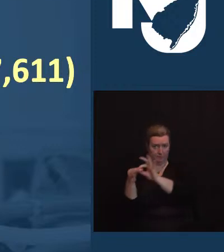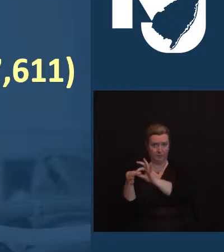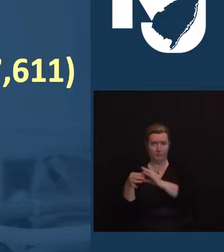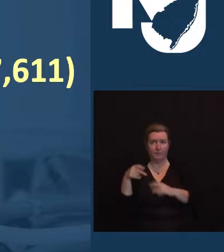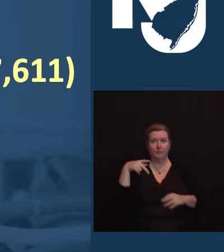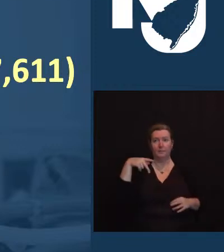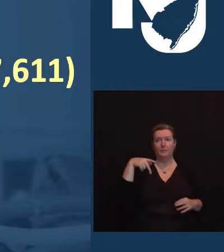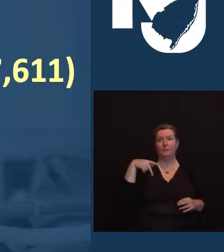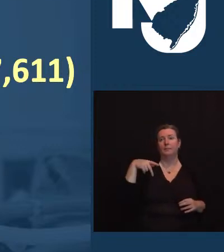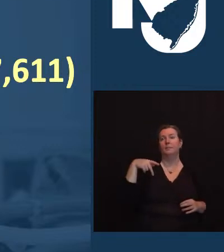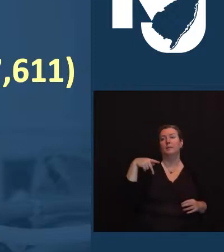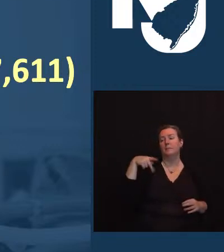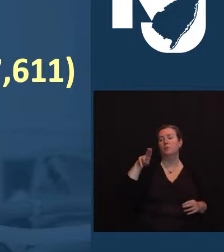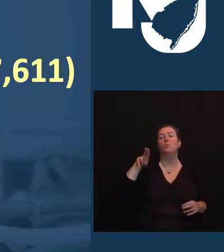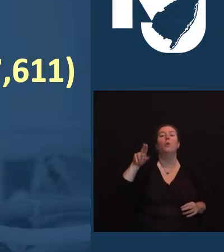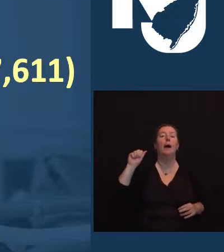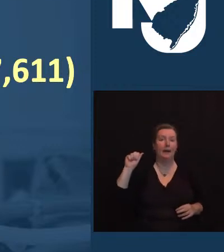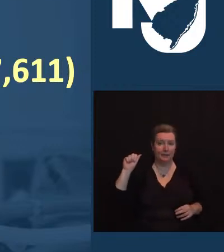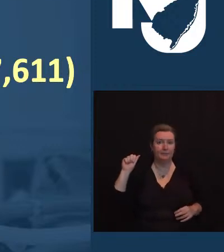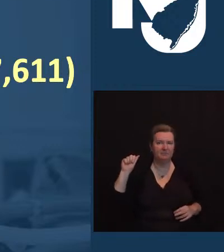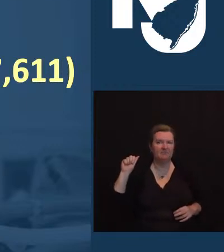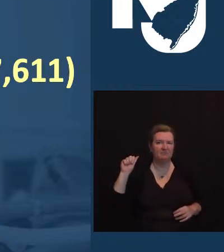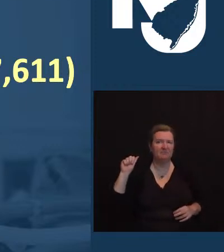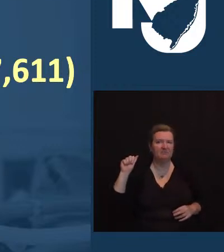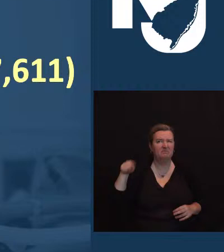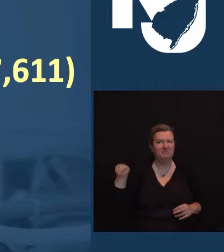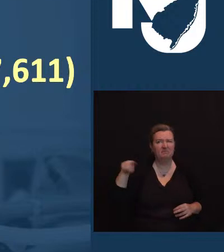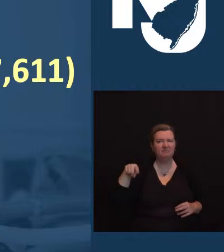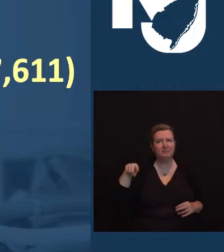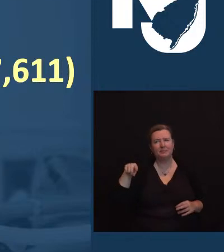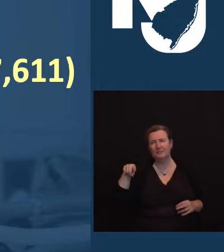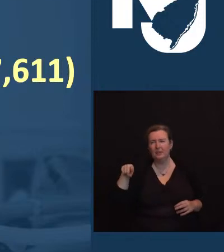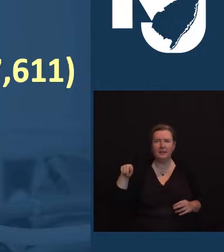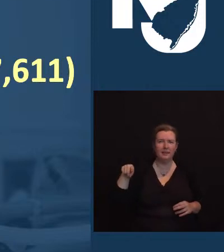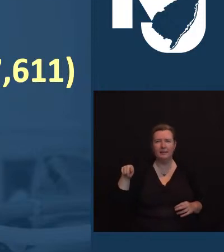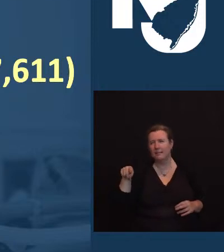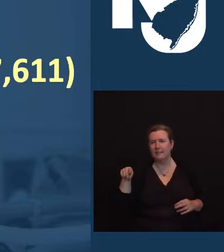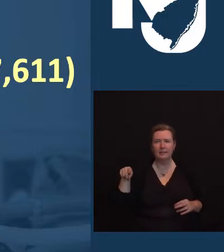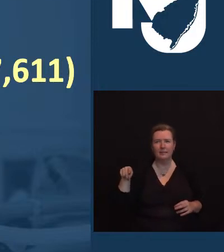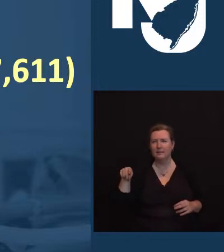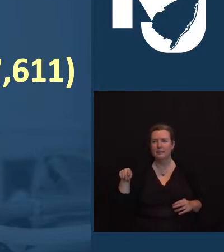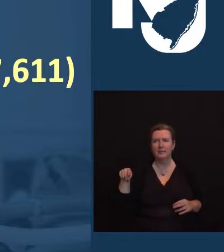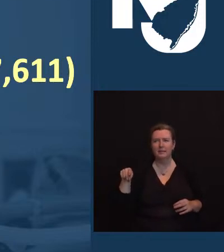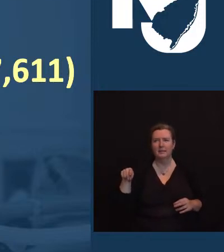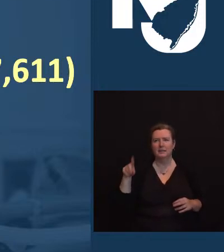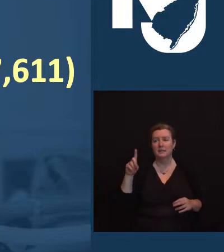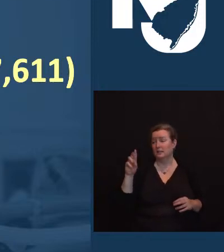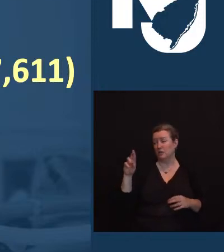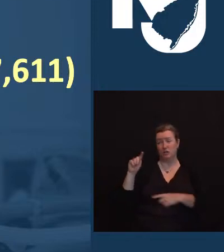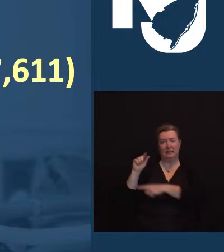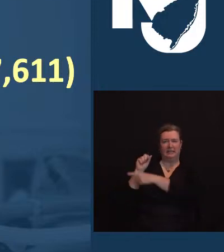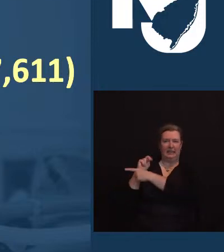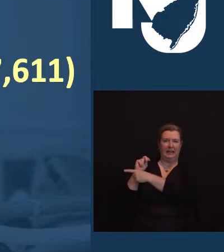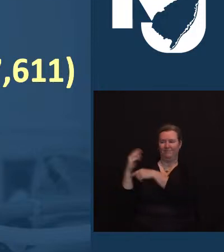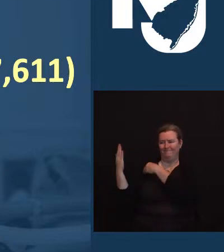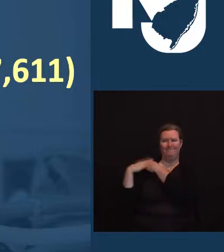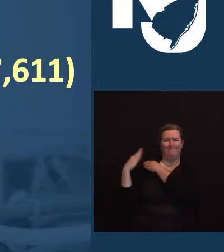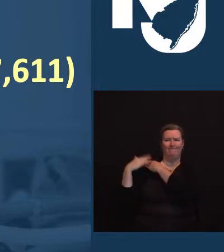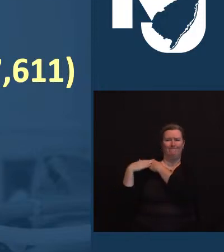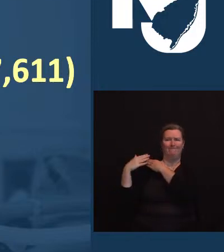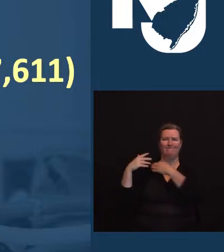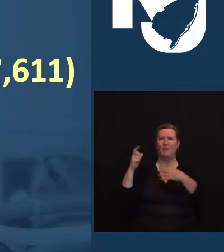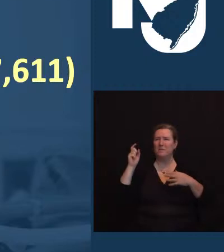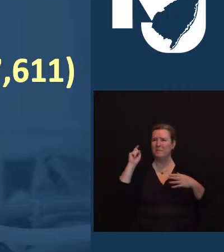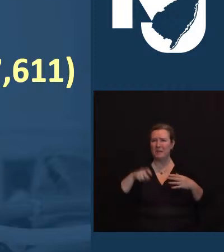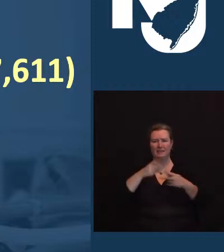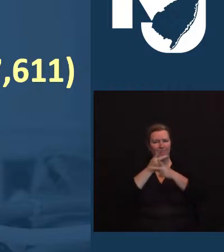investigation who have since tested positive. Tina would want me to remind everyone that we should use caution in mixing the